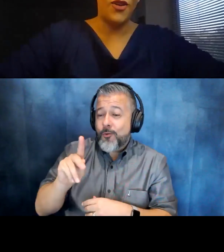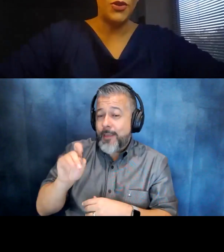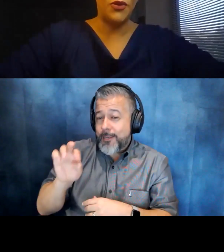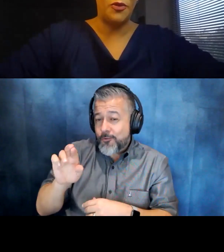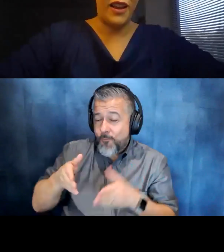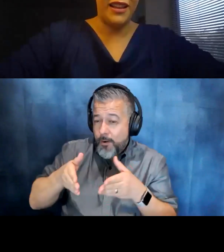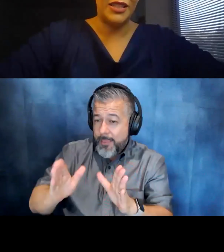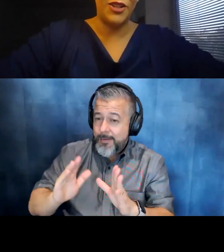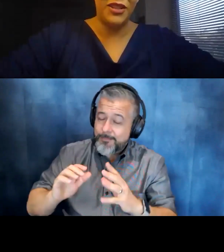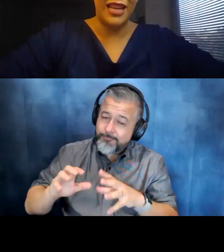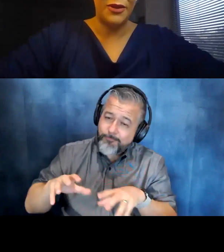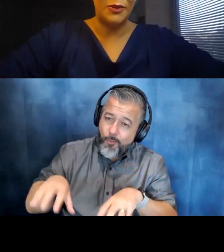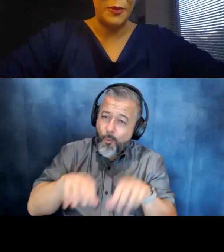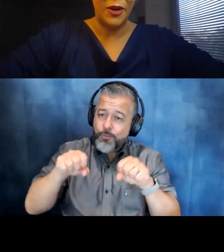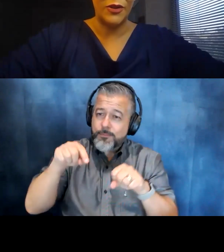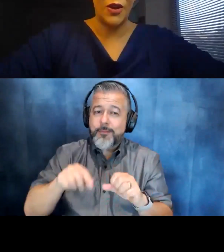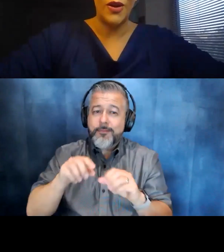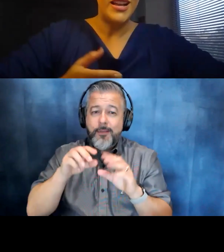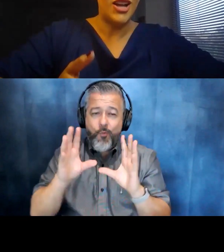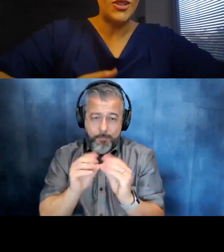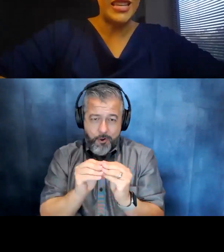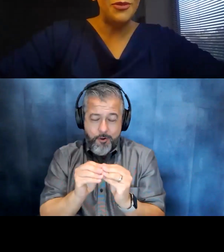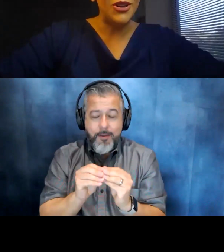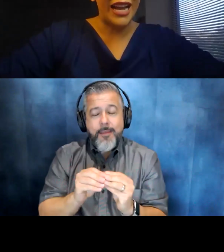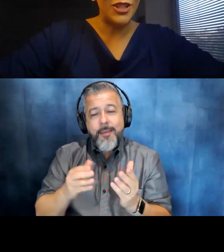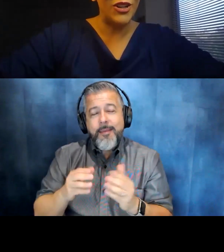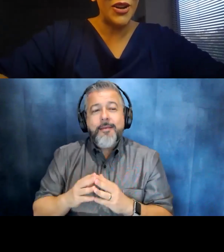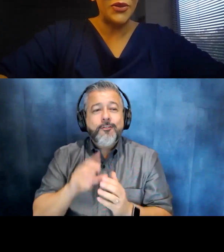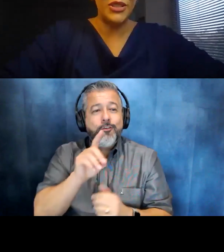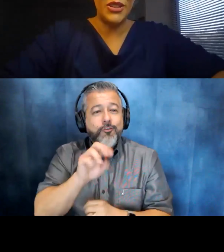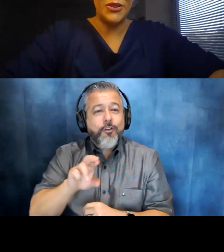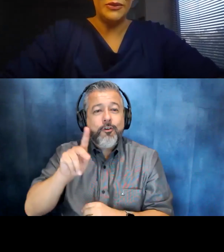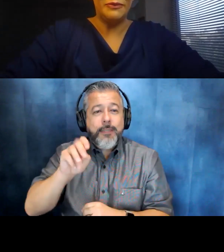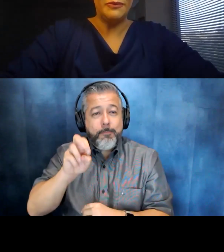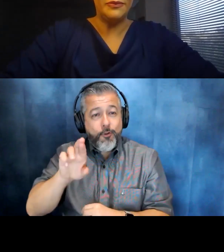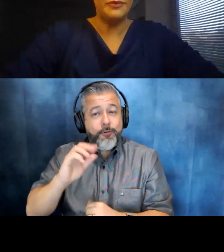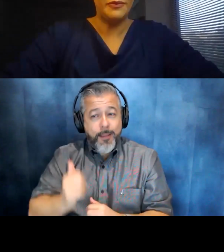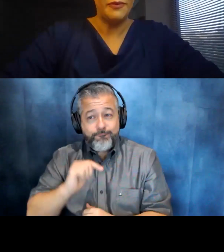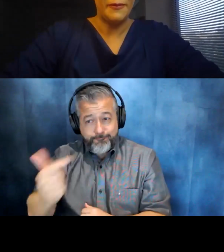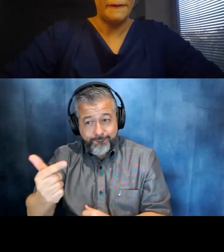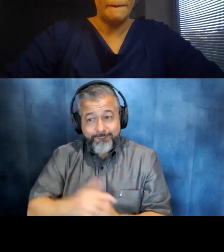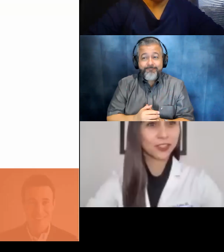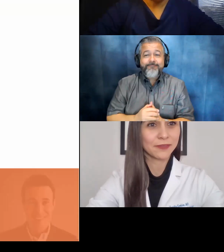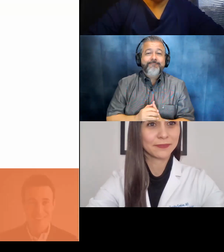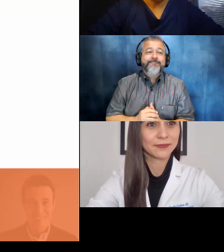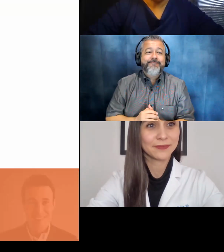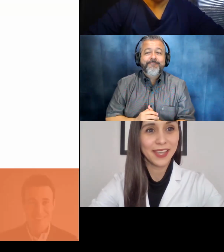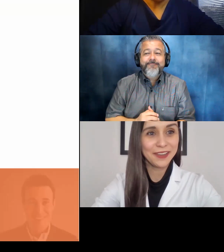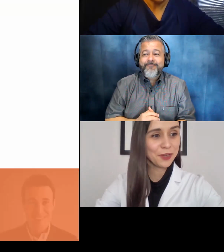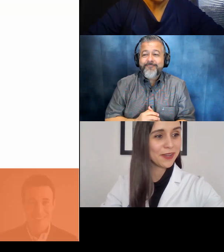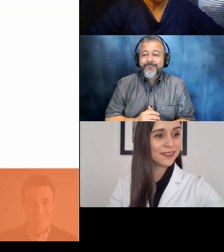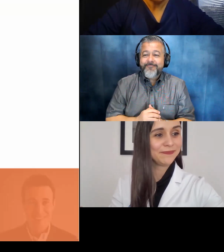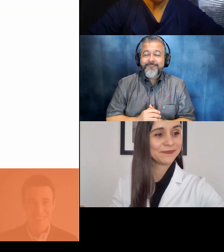and also for providing us such a distinguished speaker. So Dr. Keebler, I turn it over to you. Thank you so much.